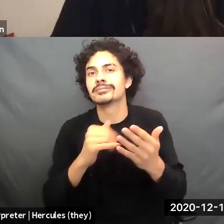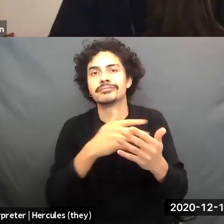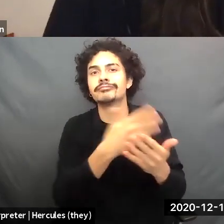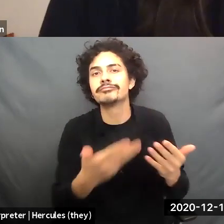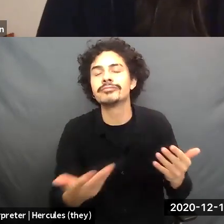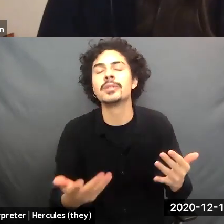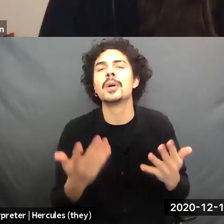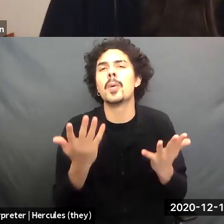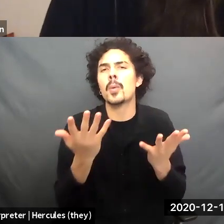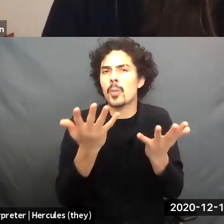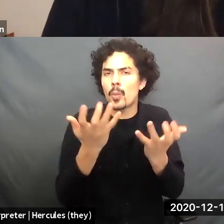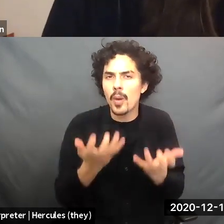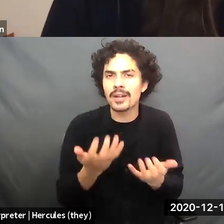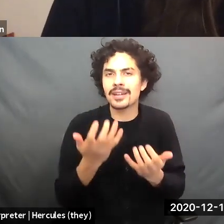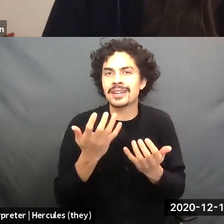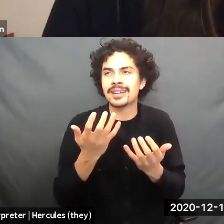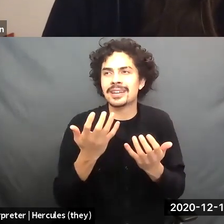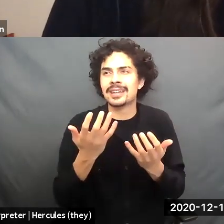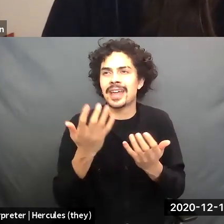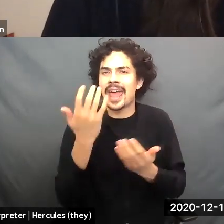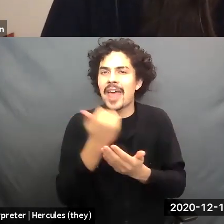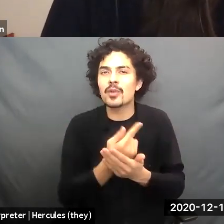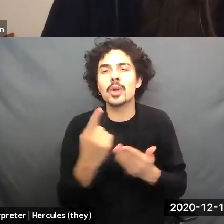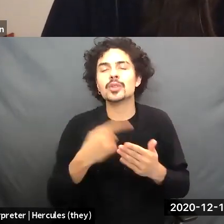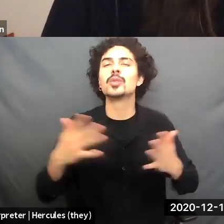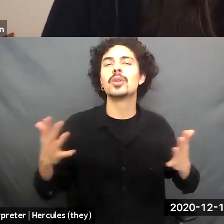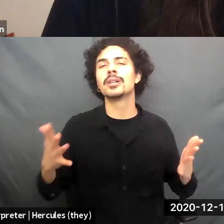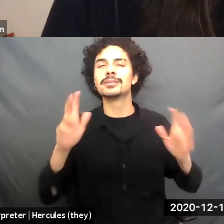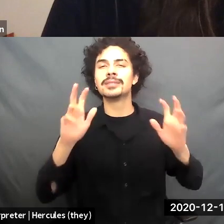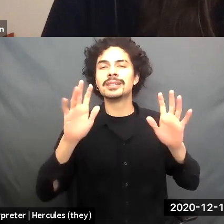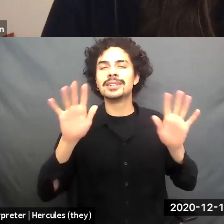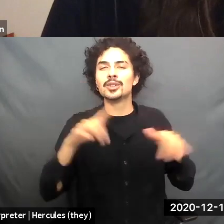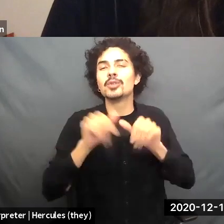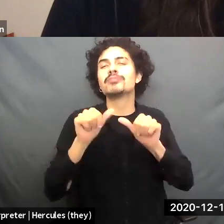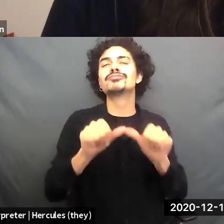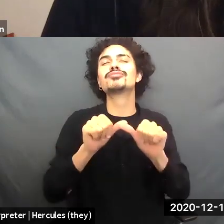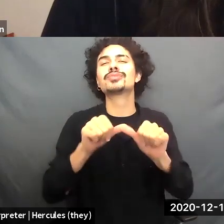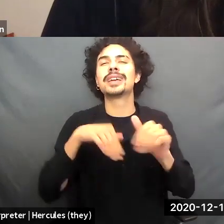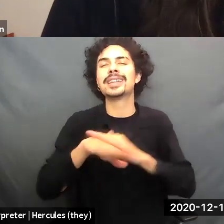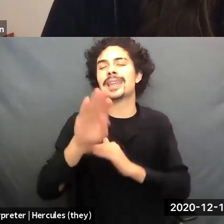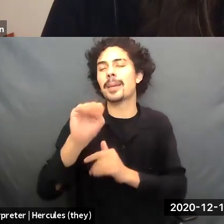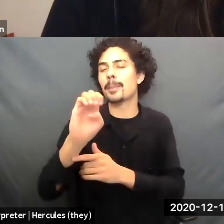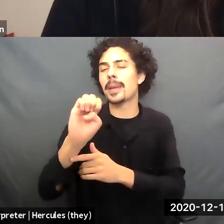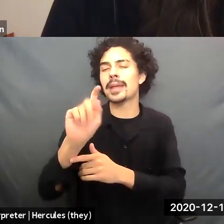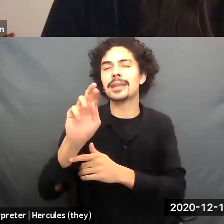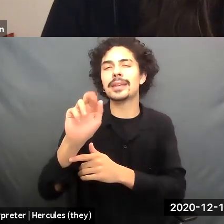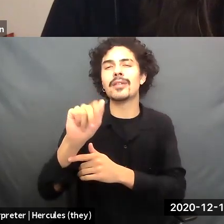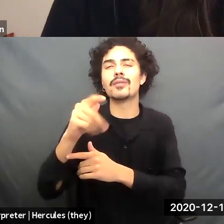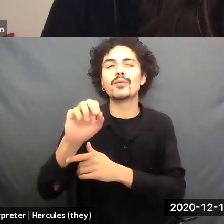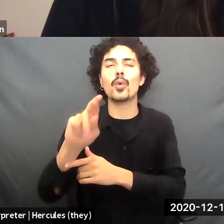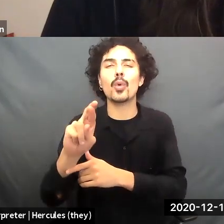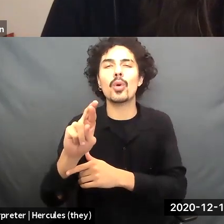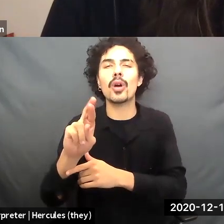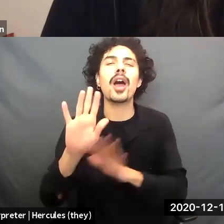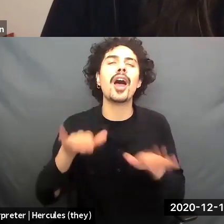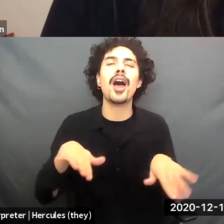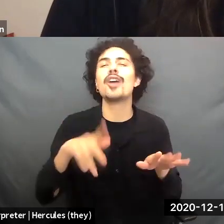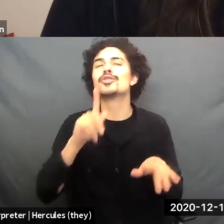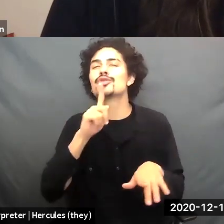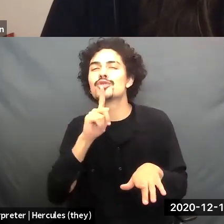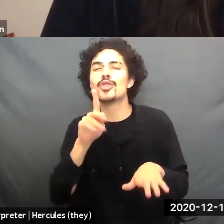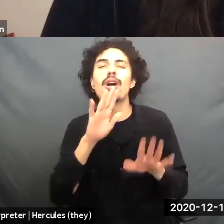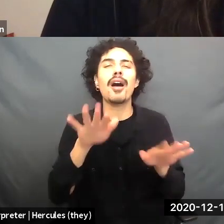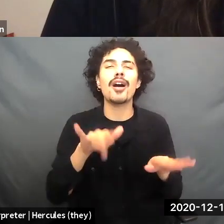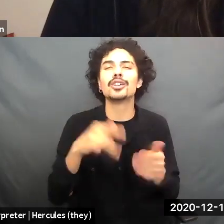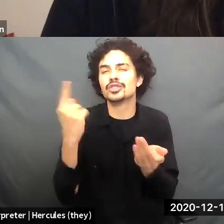wanting to let everything live in the metaphoric, kind of stay in the, in the realm of the conversation, and not actually give anything